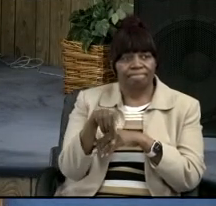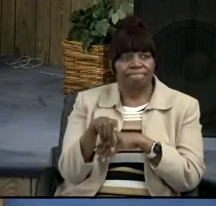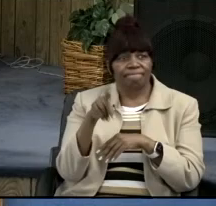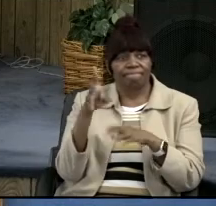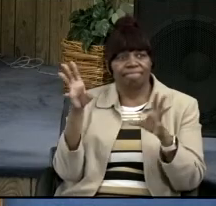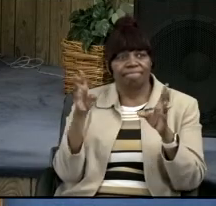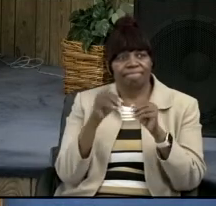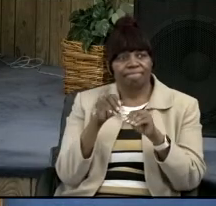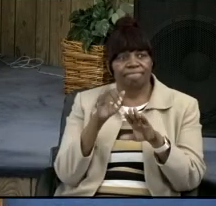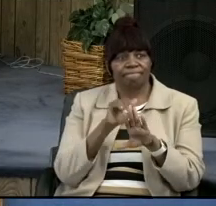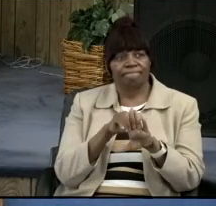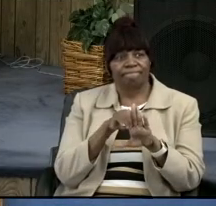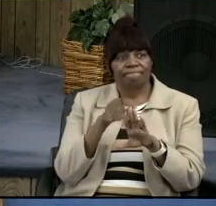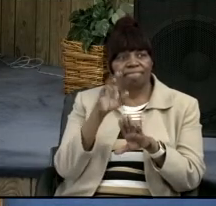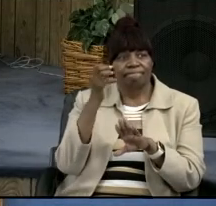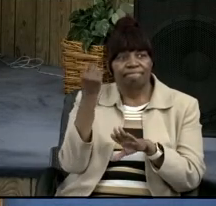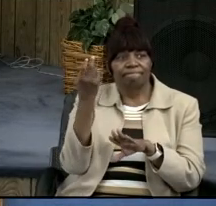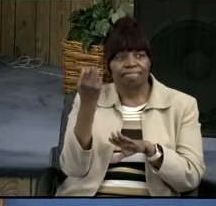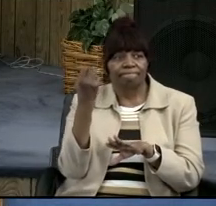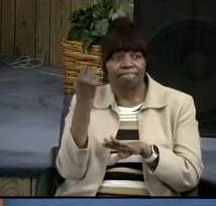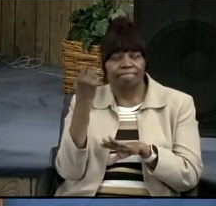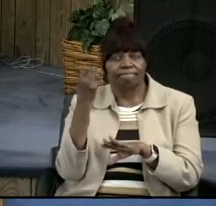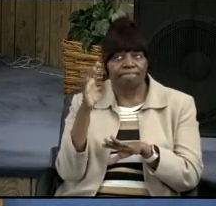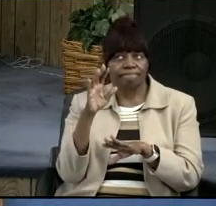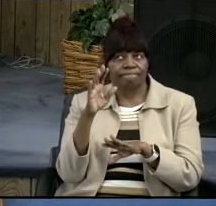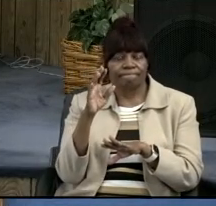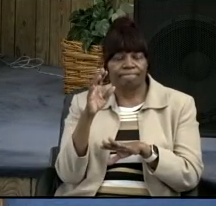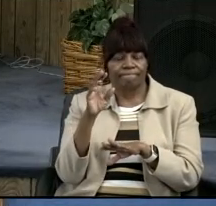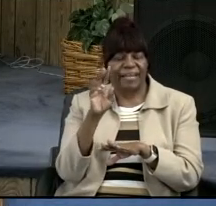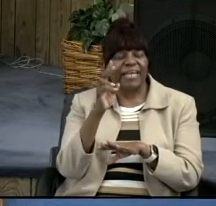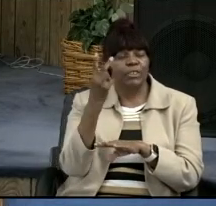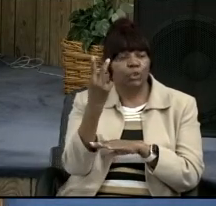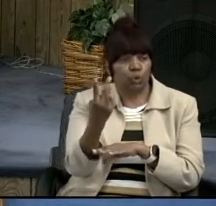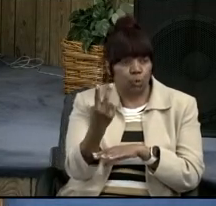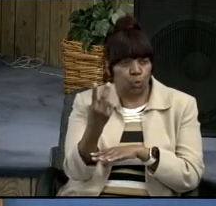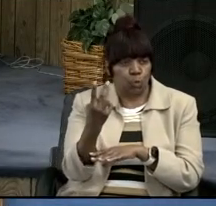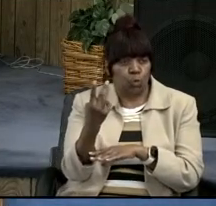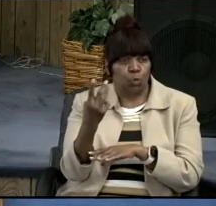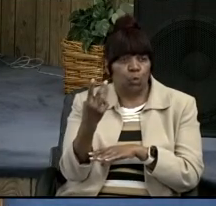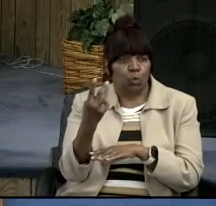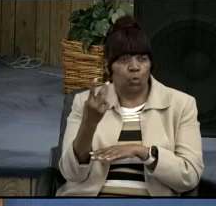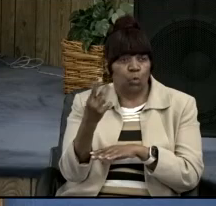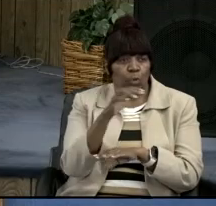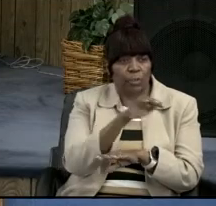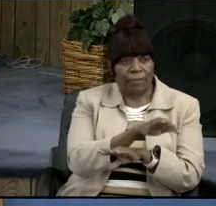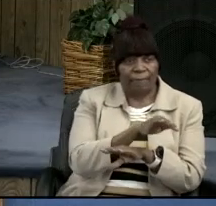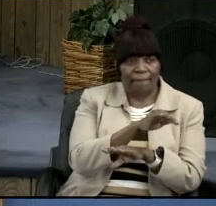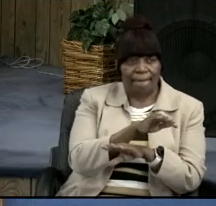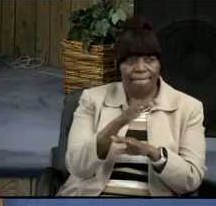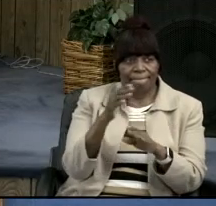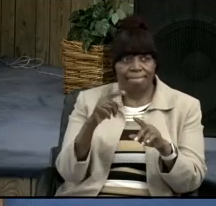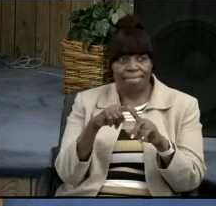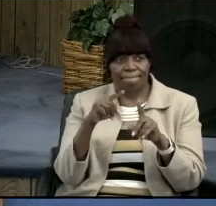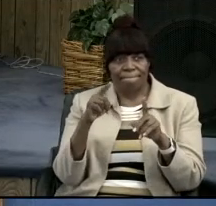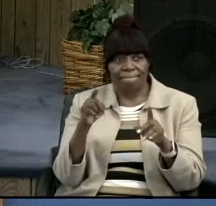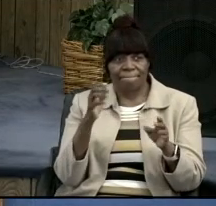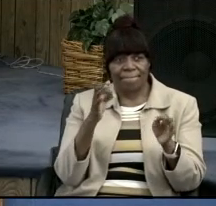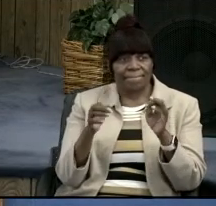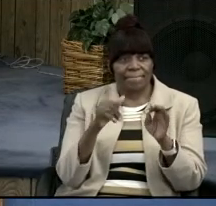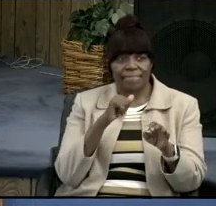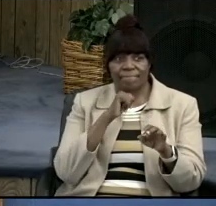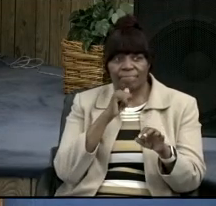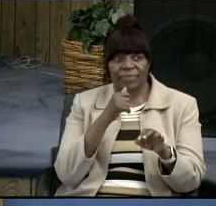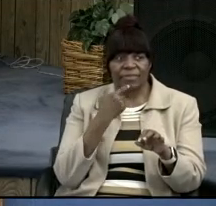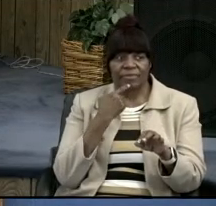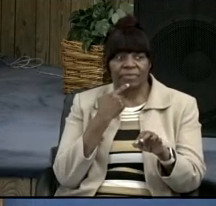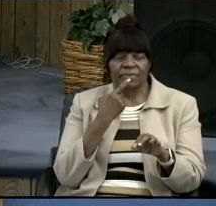2. I don't know what if the weather patterns have changed since I've been up here. But if they have not, you got to